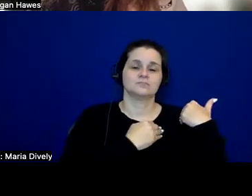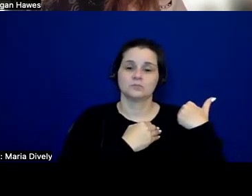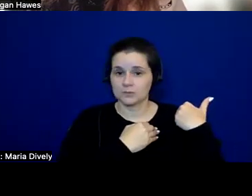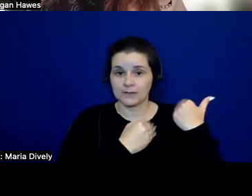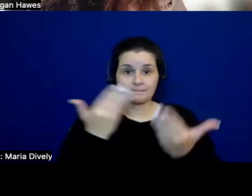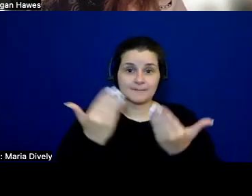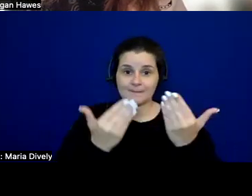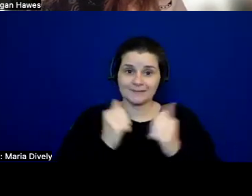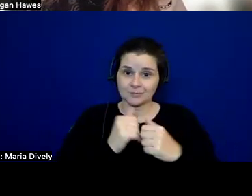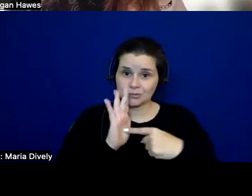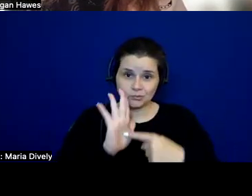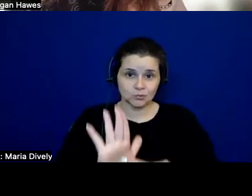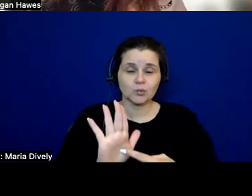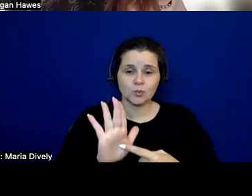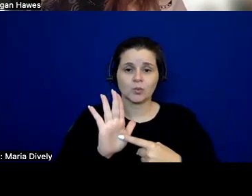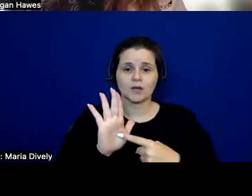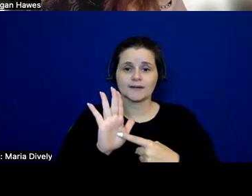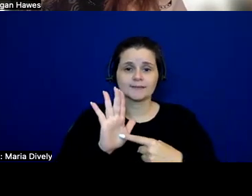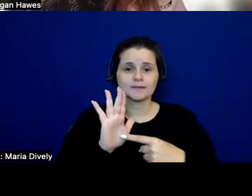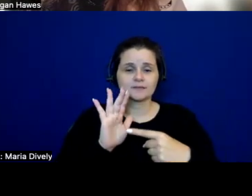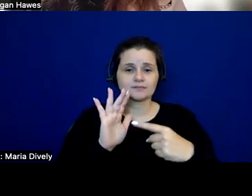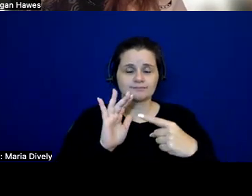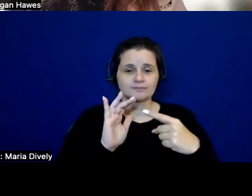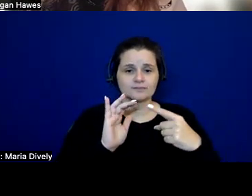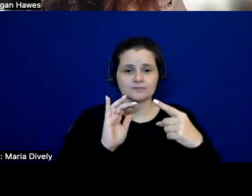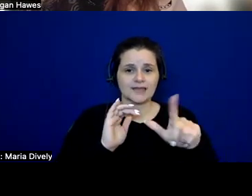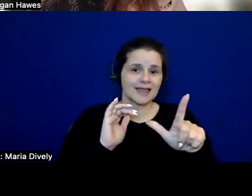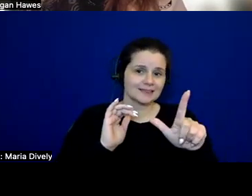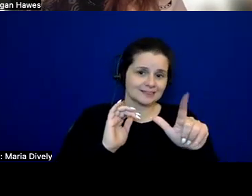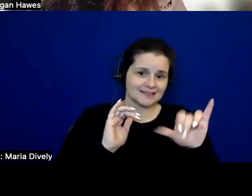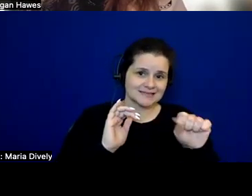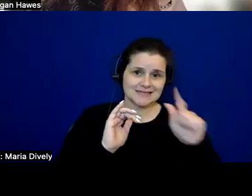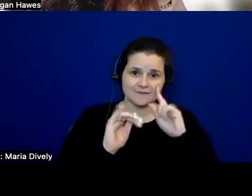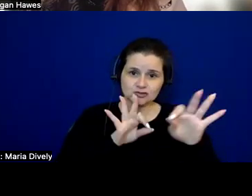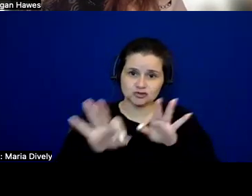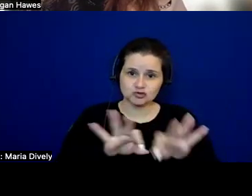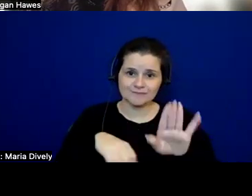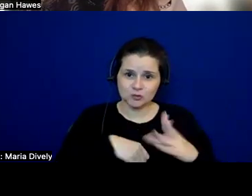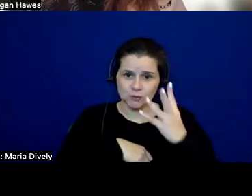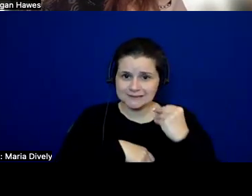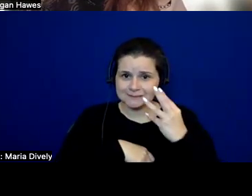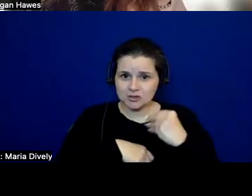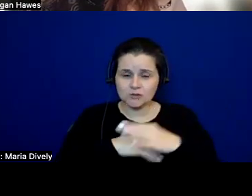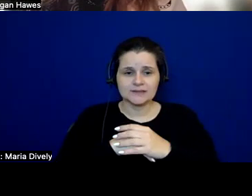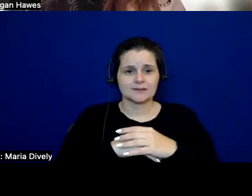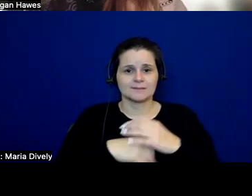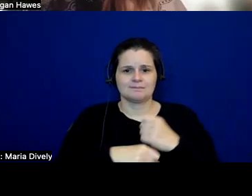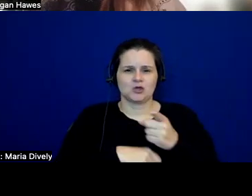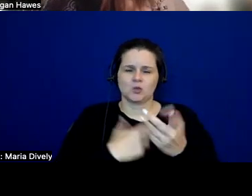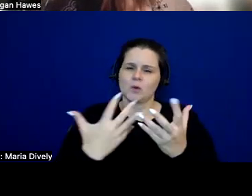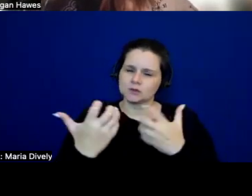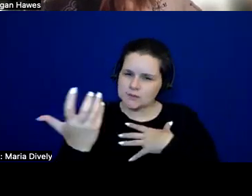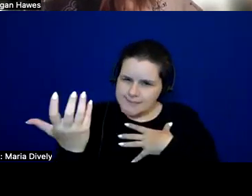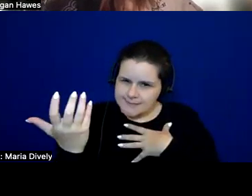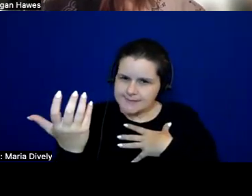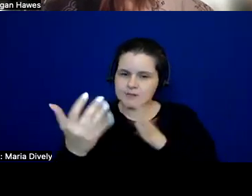are exhibiting, you know, signs that, you know, Lisa, as you described in your experience, you know, make you want to, you